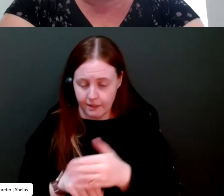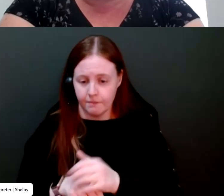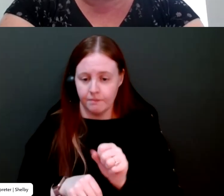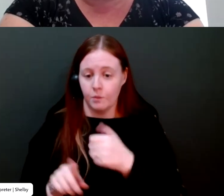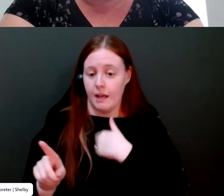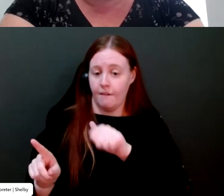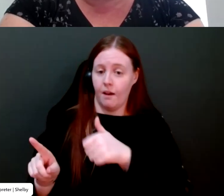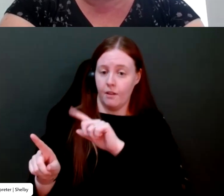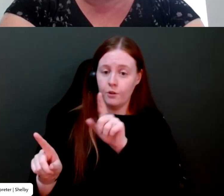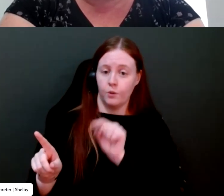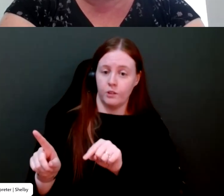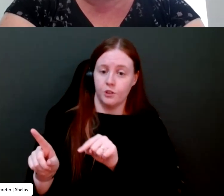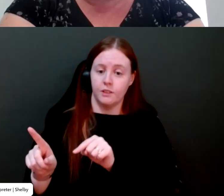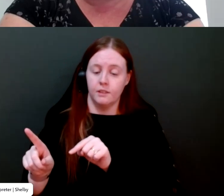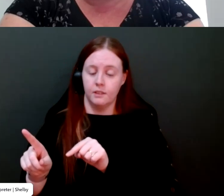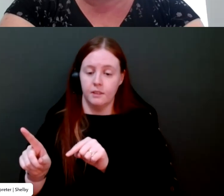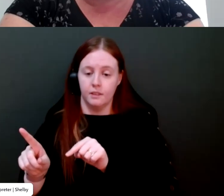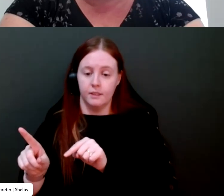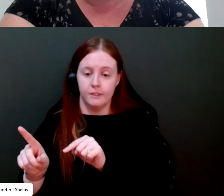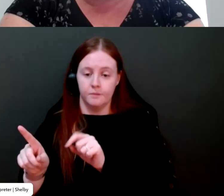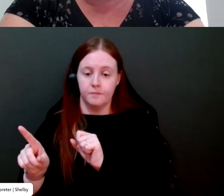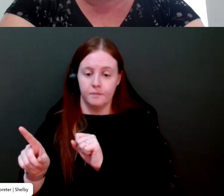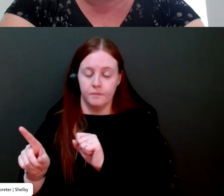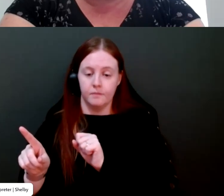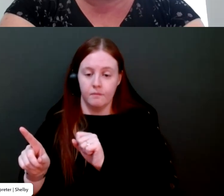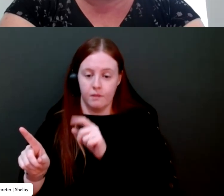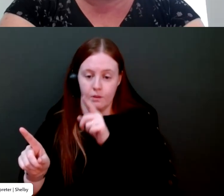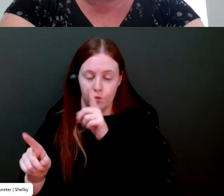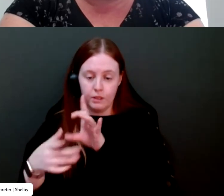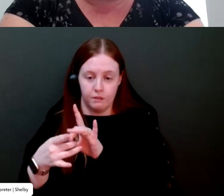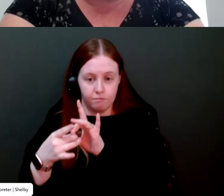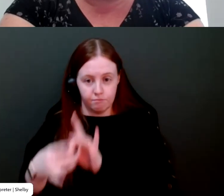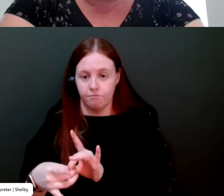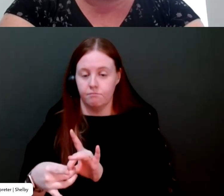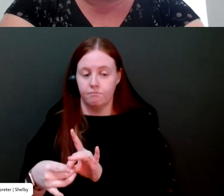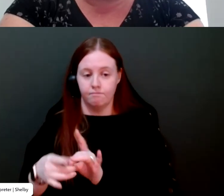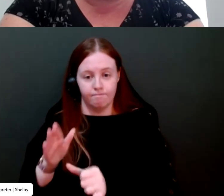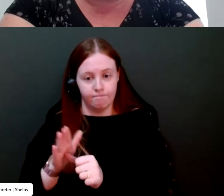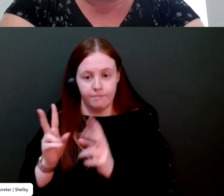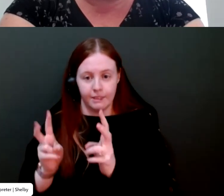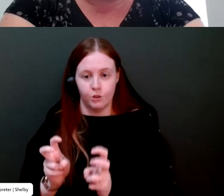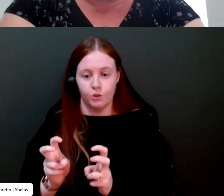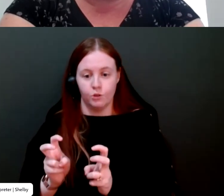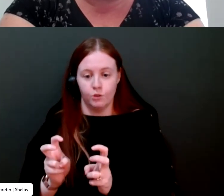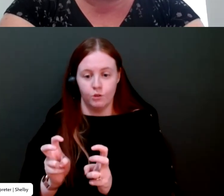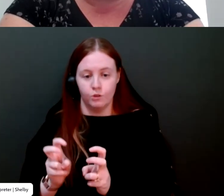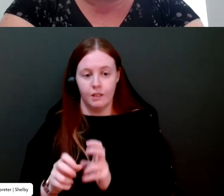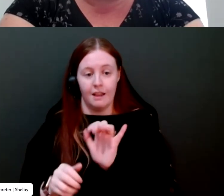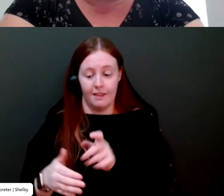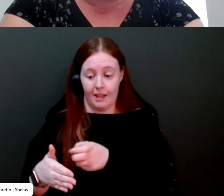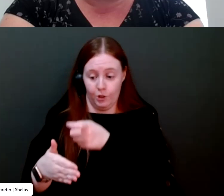which really gets to one of the core issues here, which is, does the charge have to